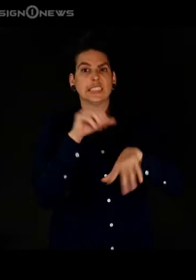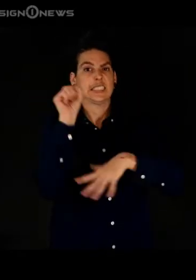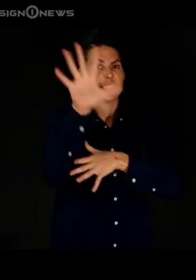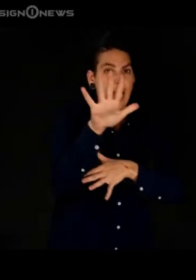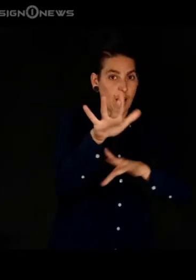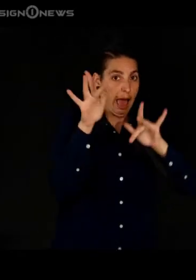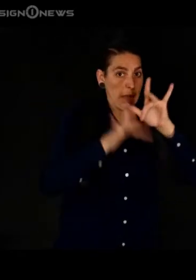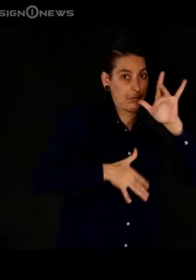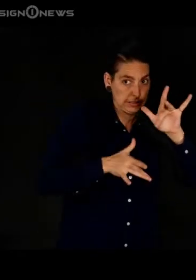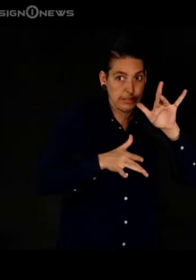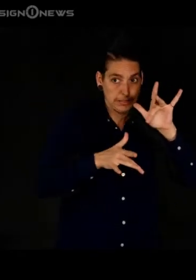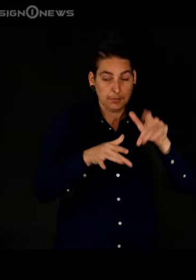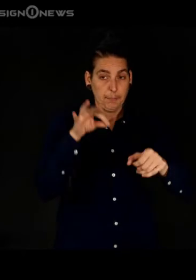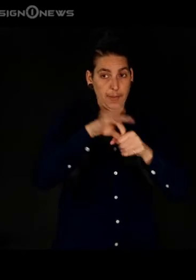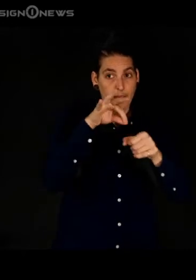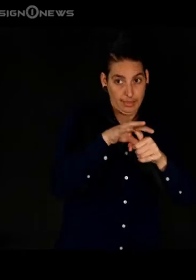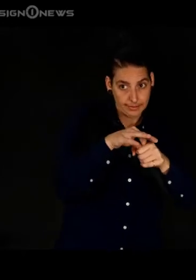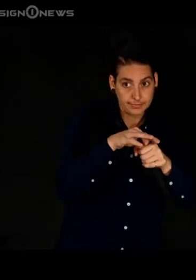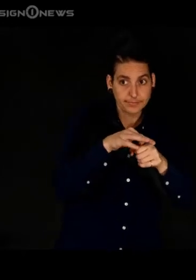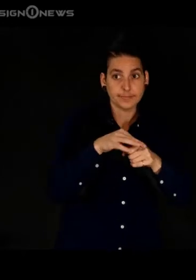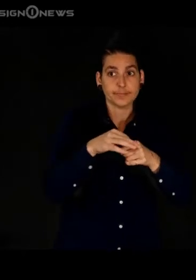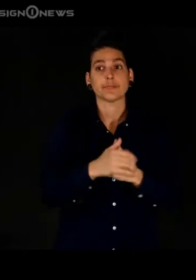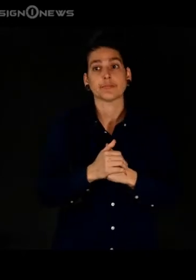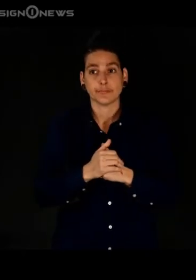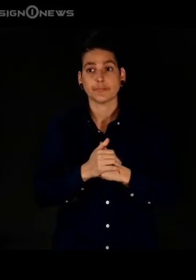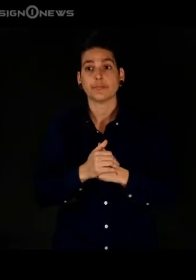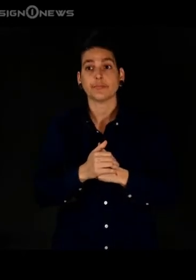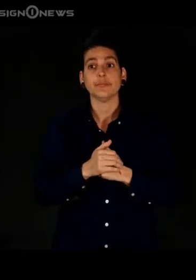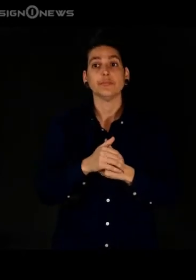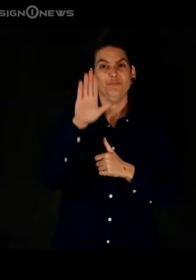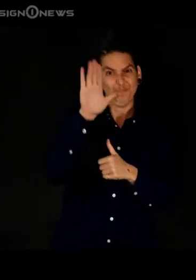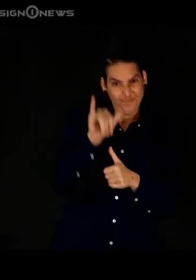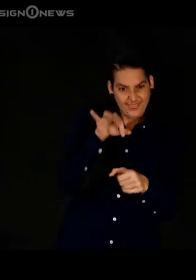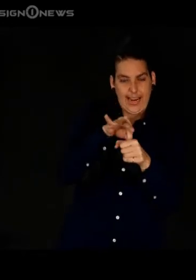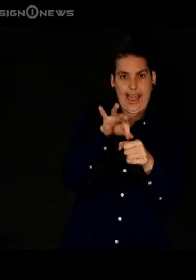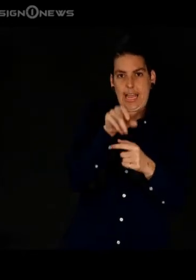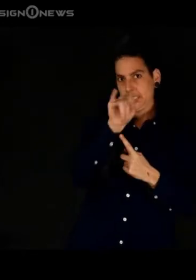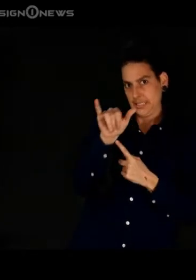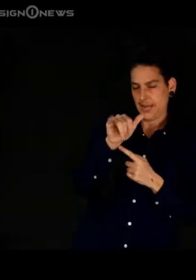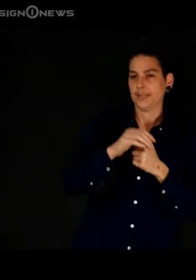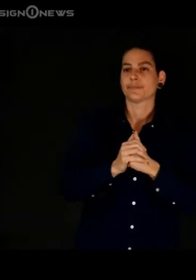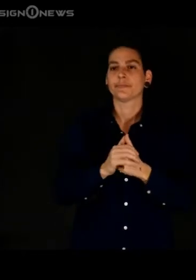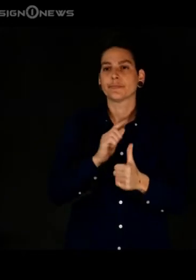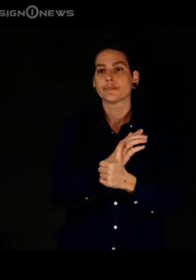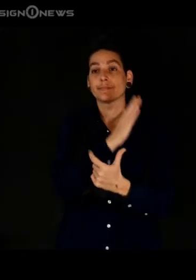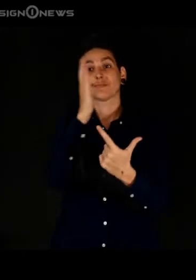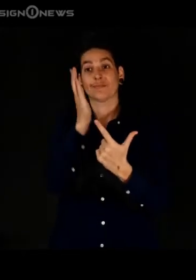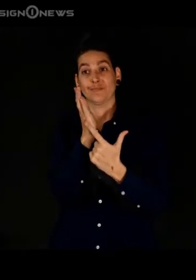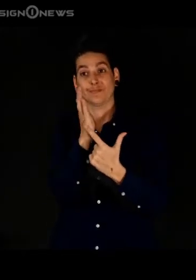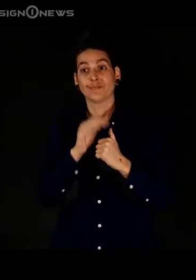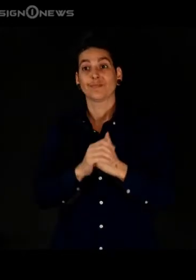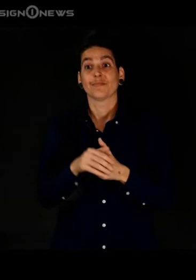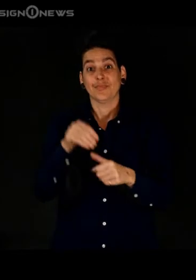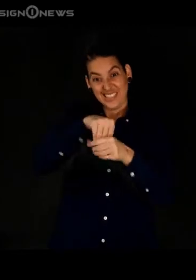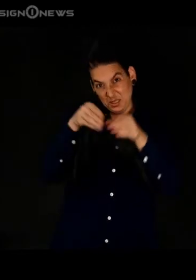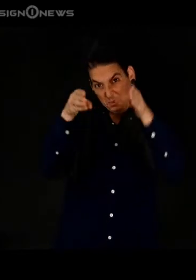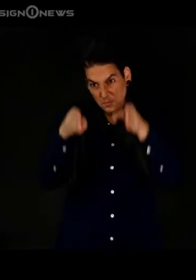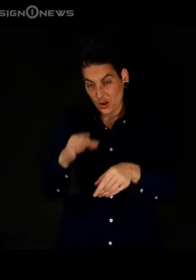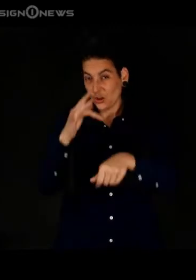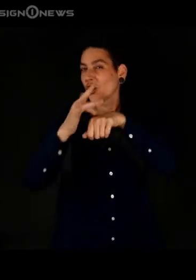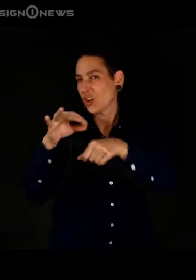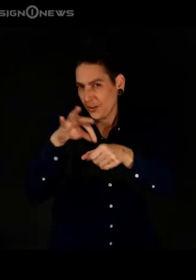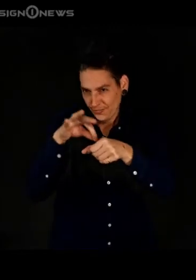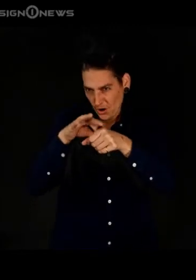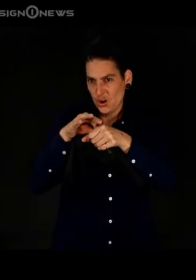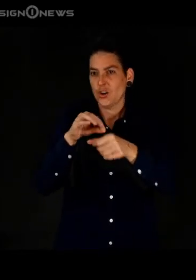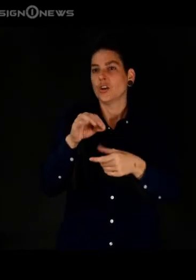in absentee ballots by election day, in person doing early voting October 12th